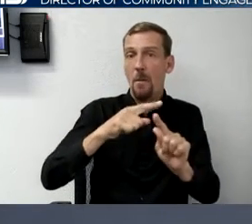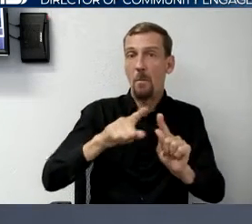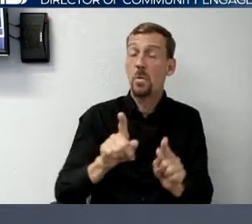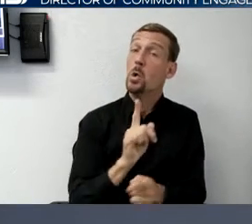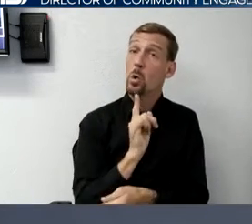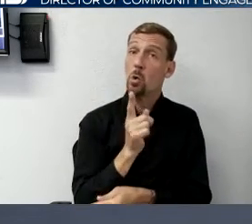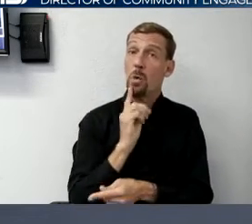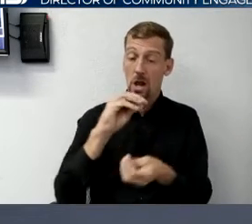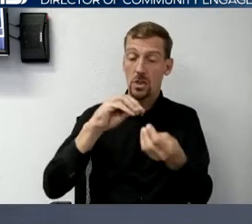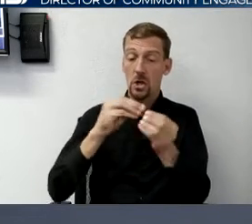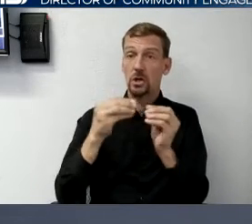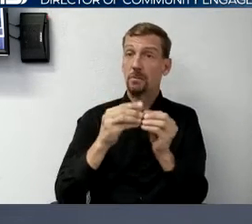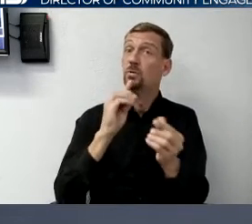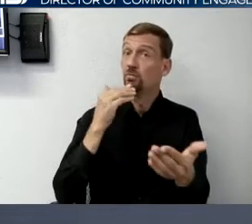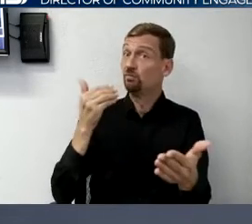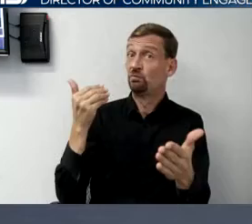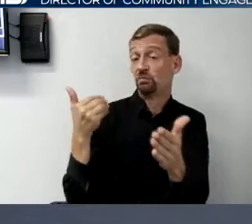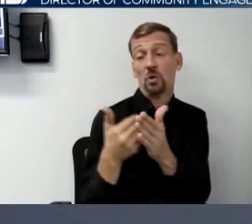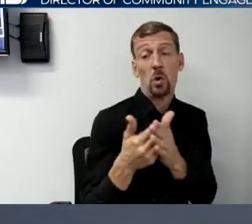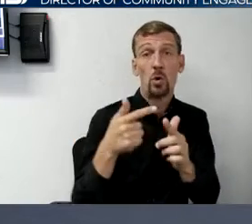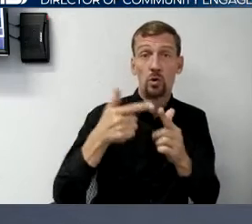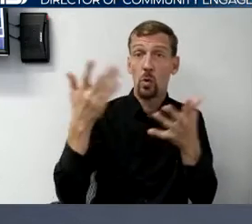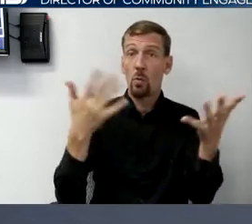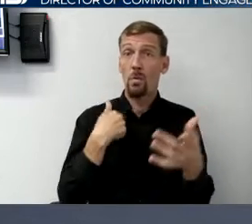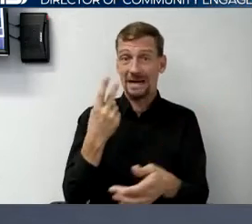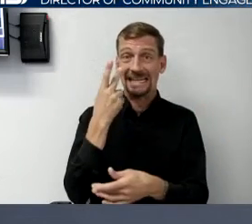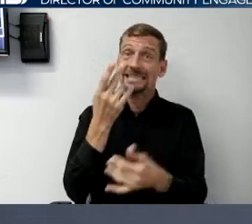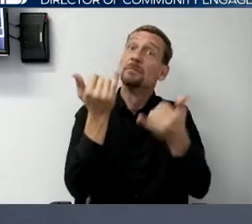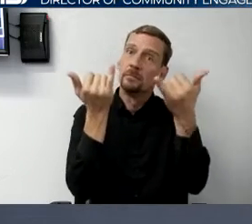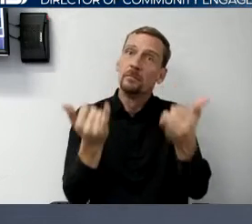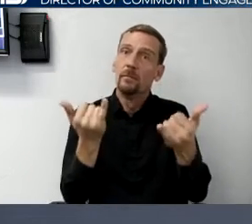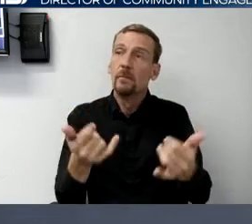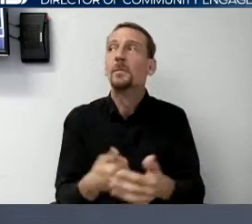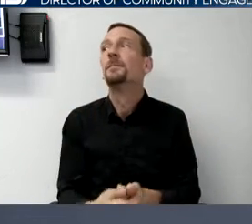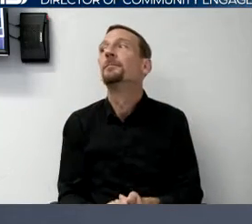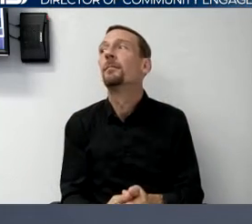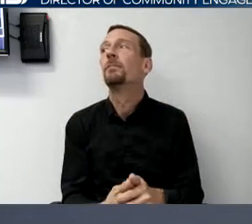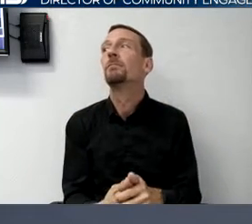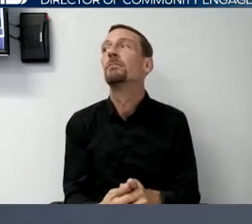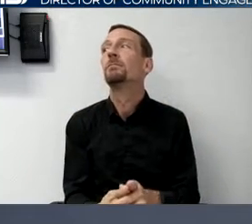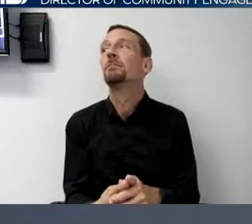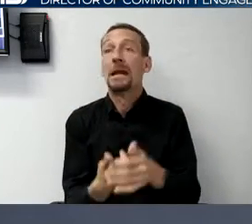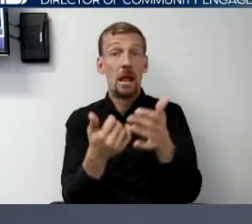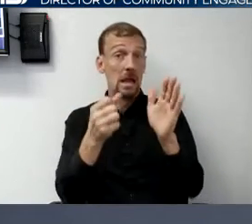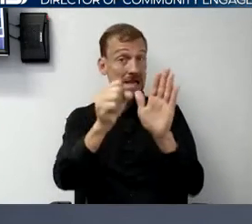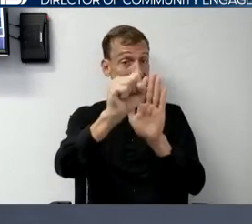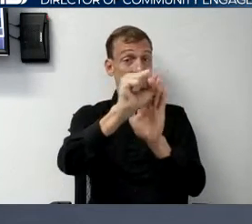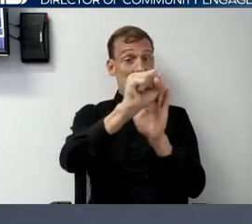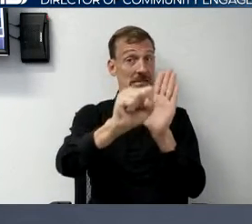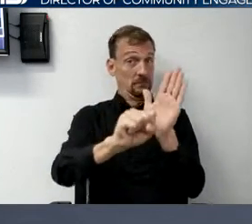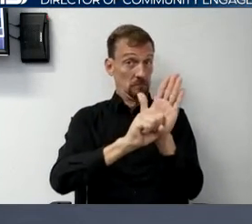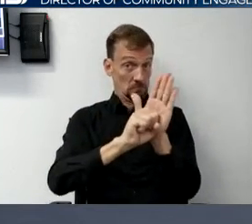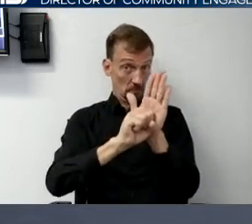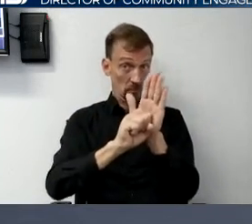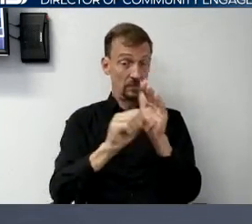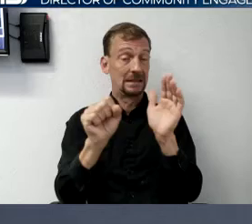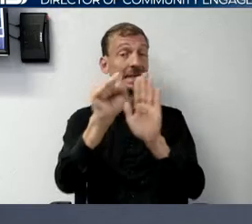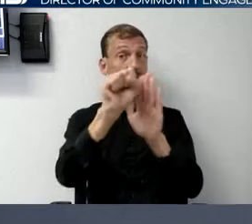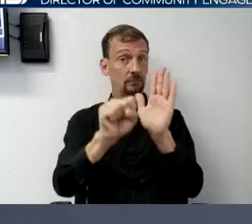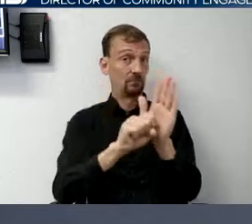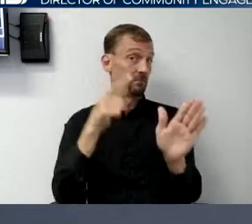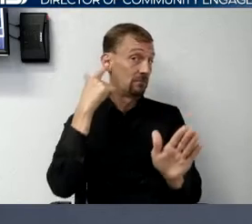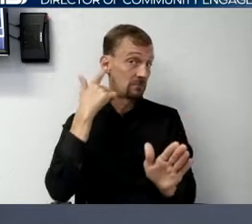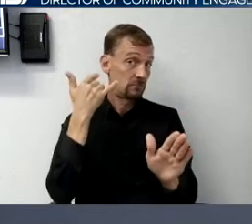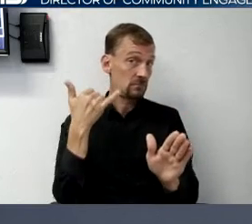pretty much reflective of what we're actually seeing right now. So at the state level, the state of